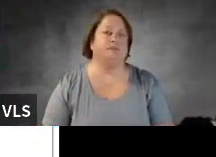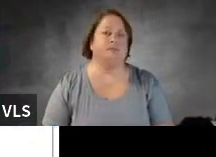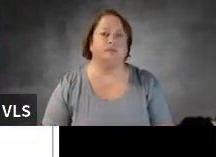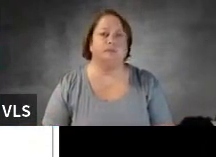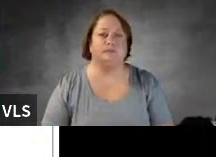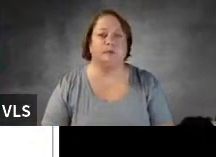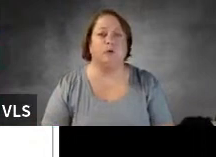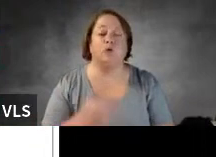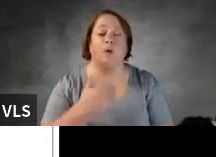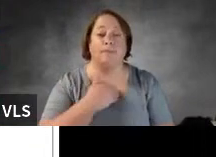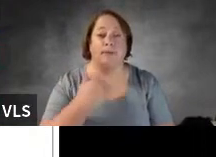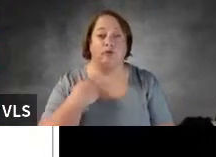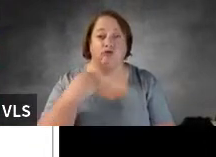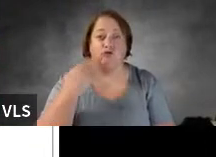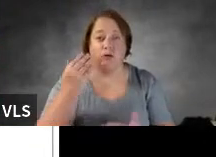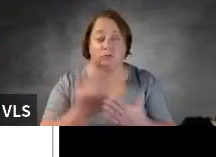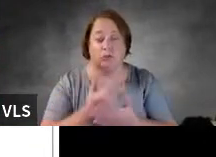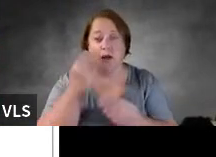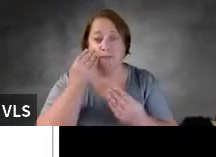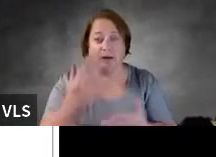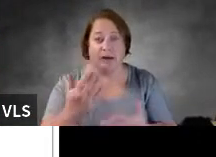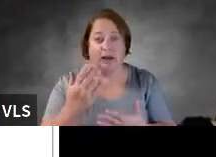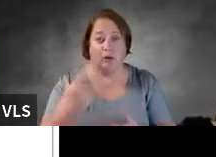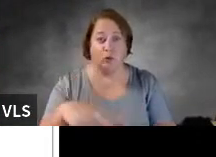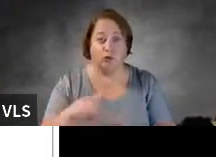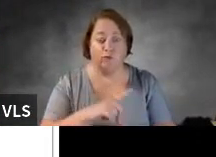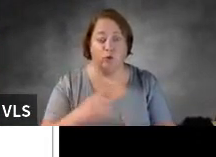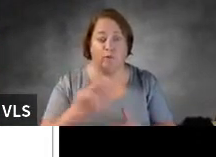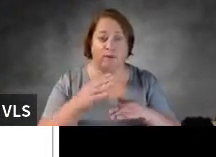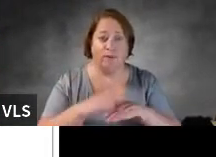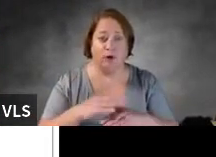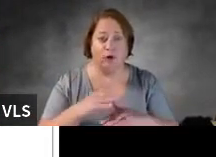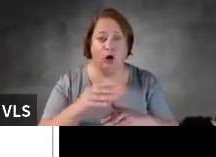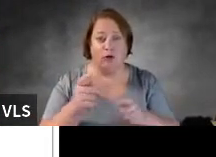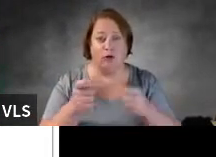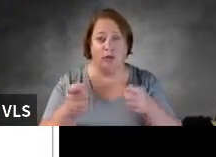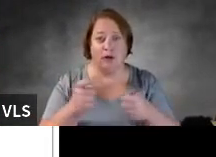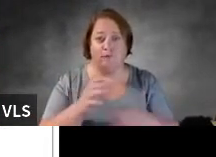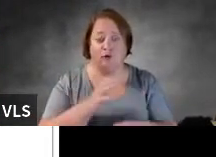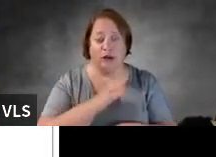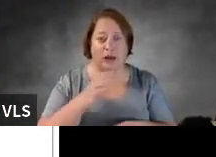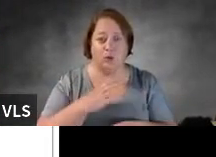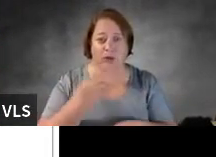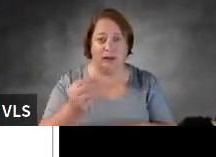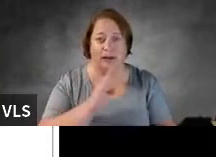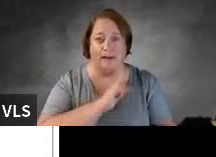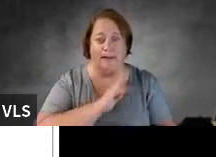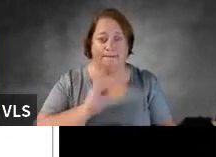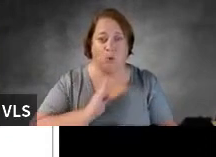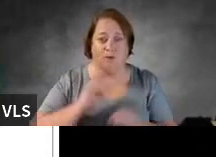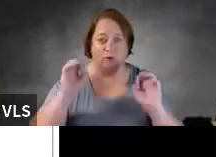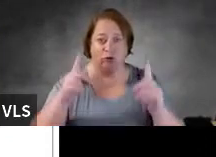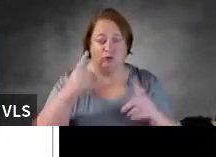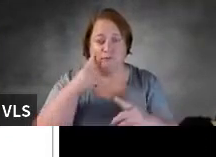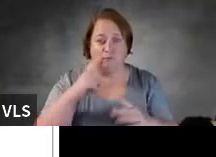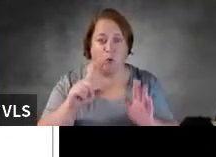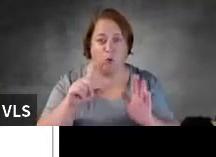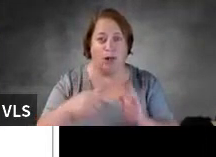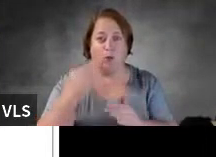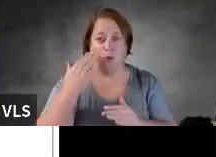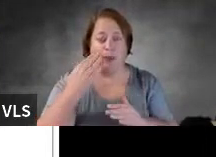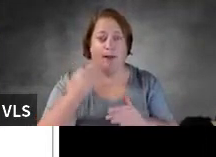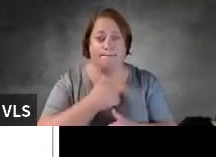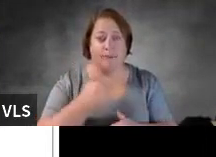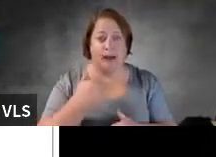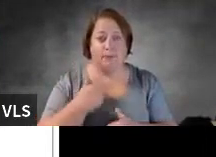So membership update. Those of you who have been on the Governing Council and the Board of Education for a while know that membership